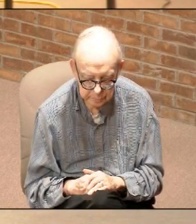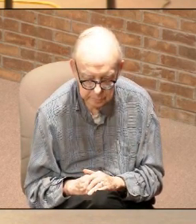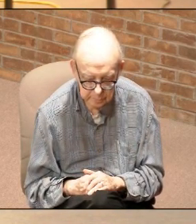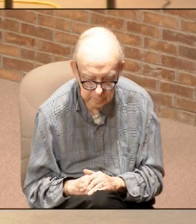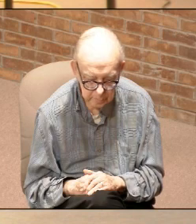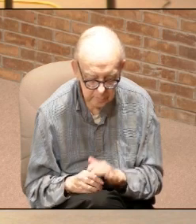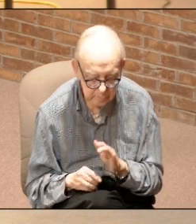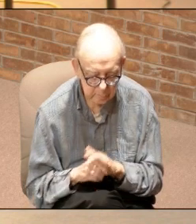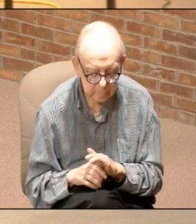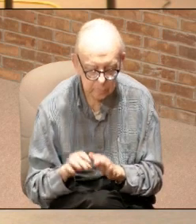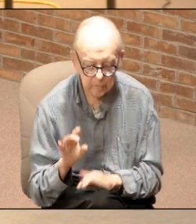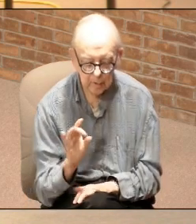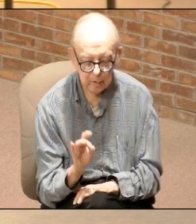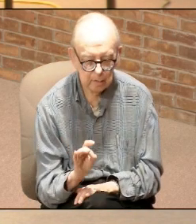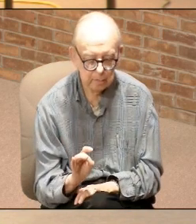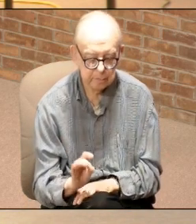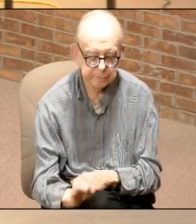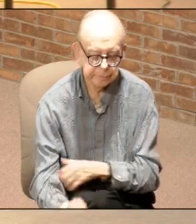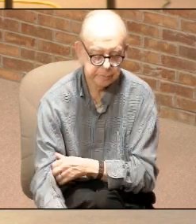verse number eight